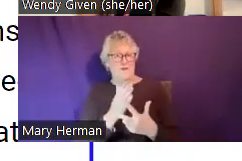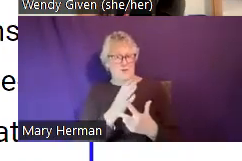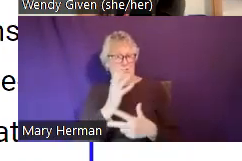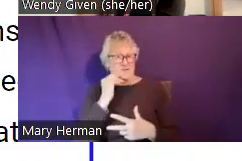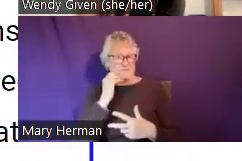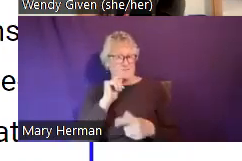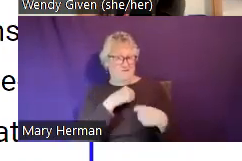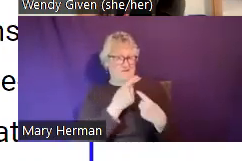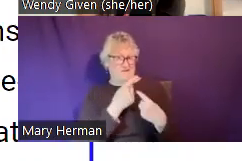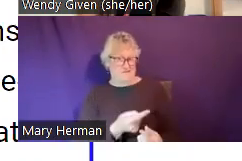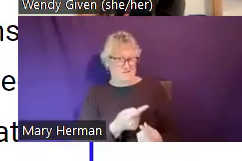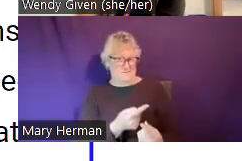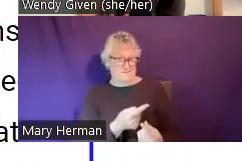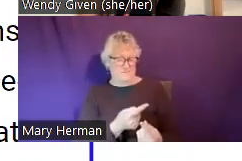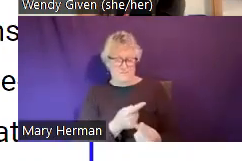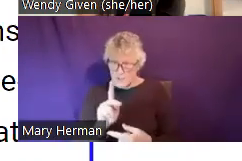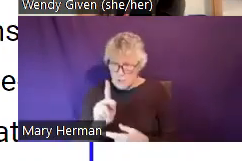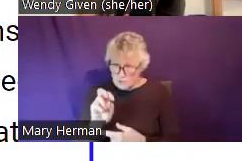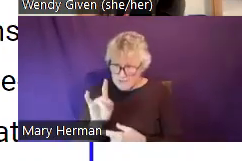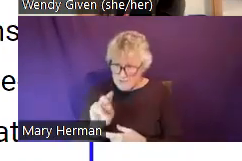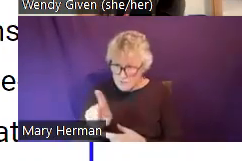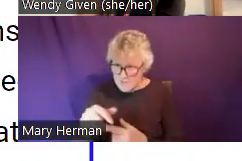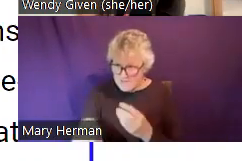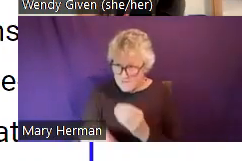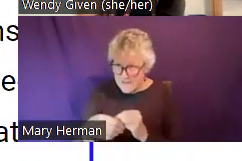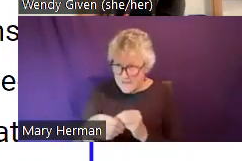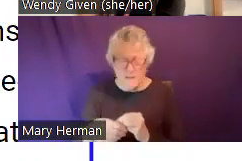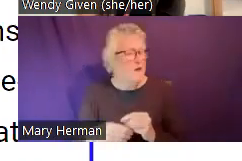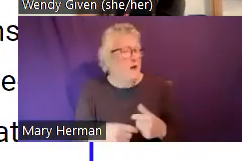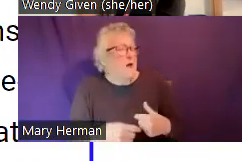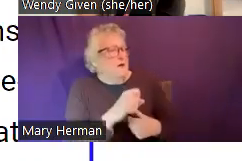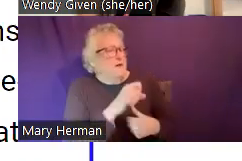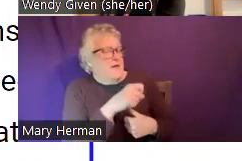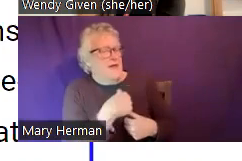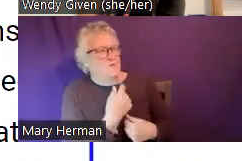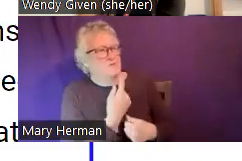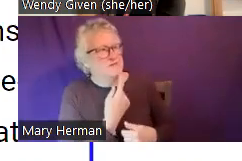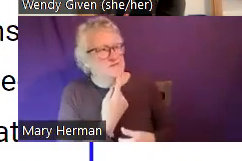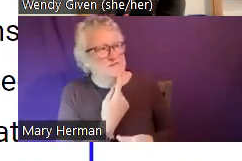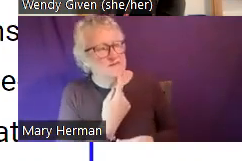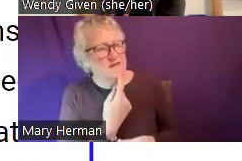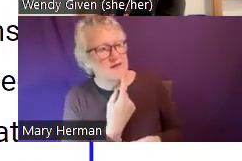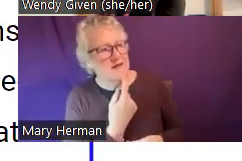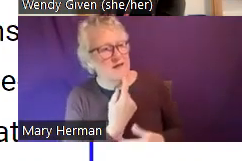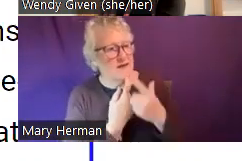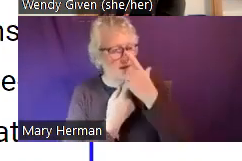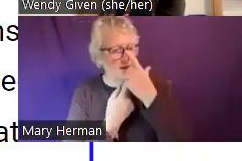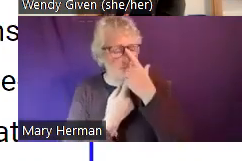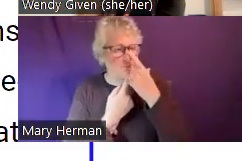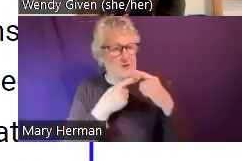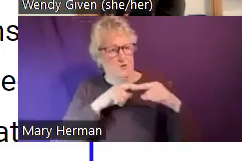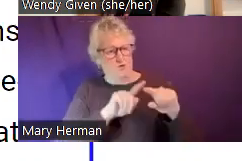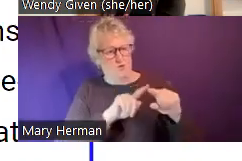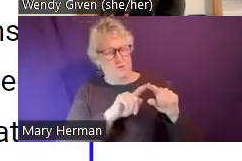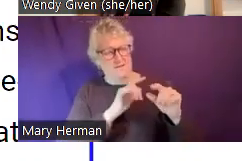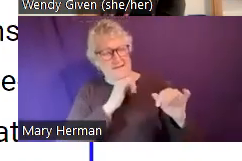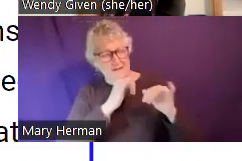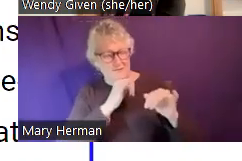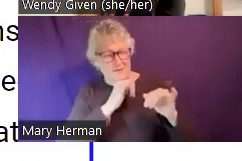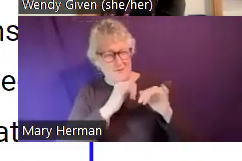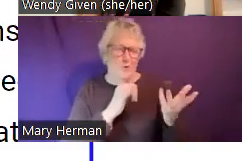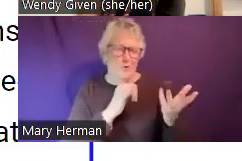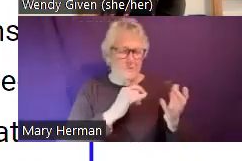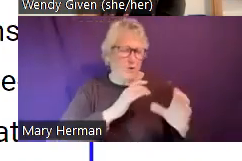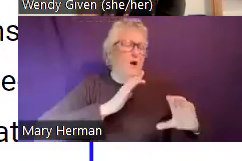Kristen, did you have something to add? Oh, well, I was just going to say that in that sort of interview or conversation with